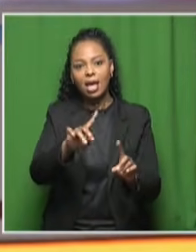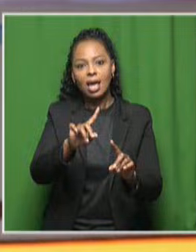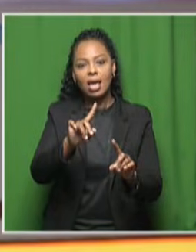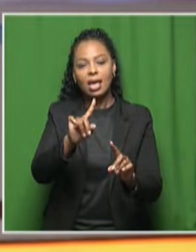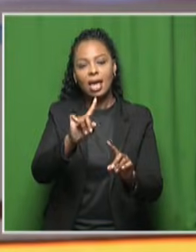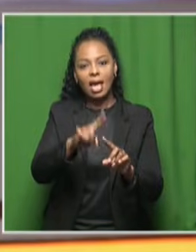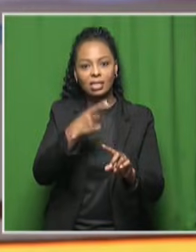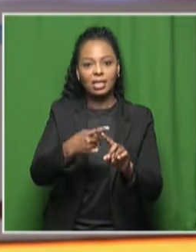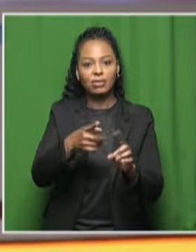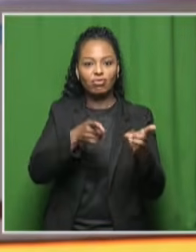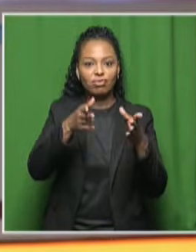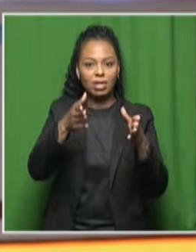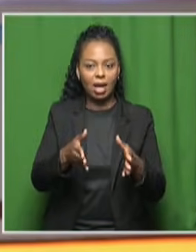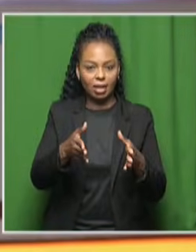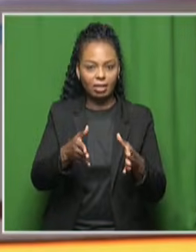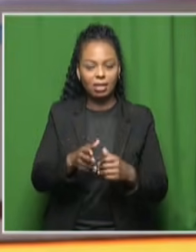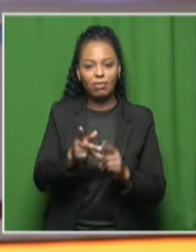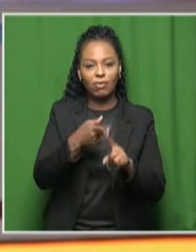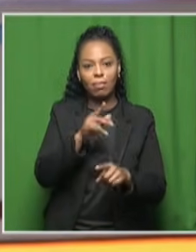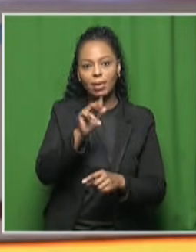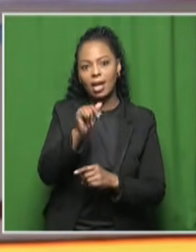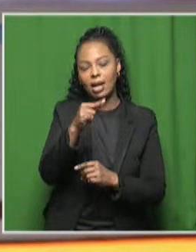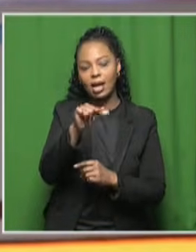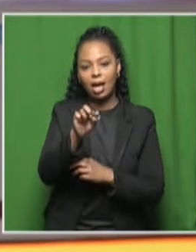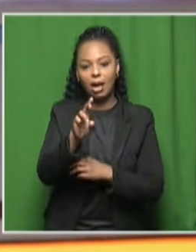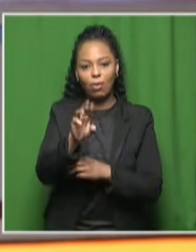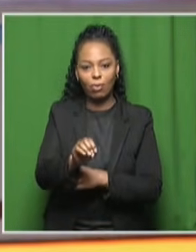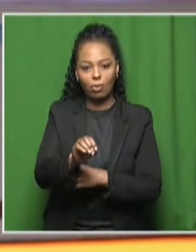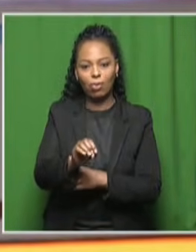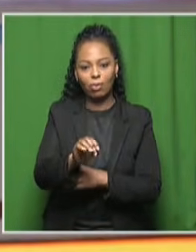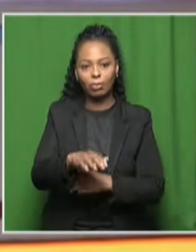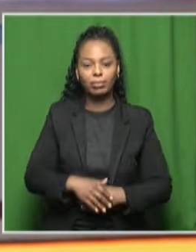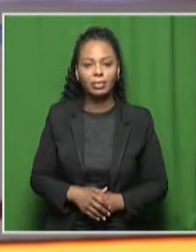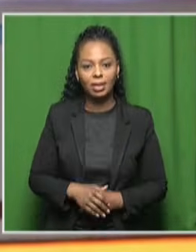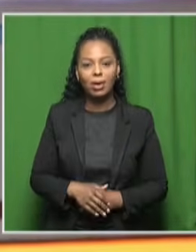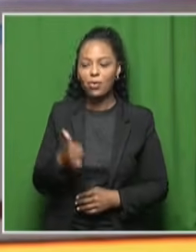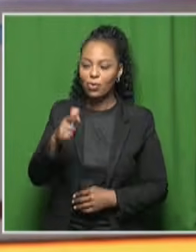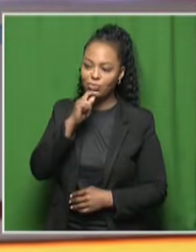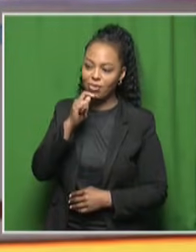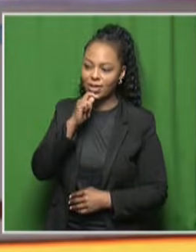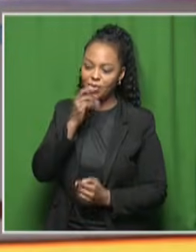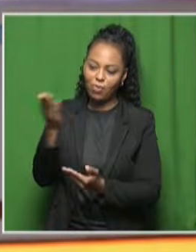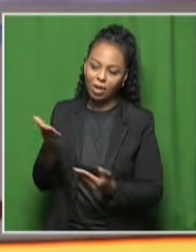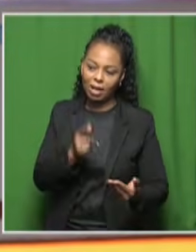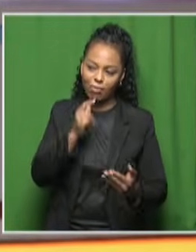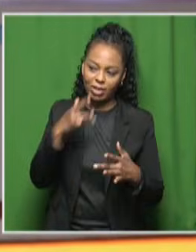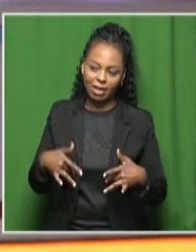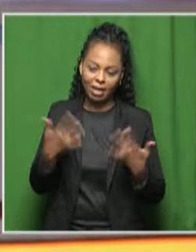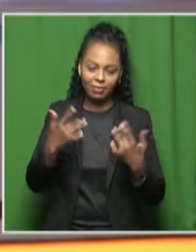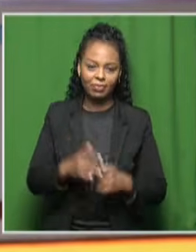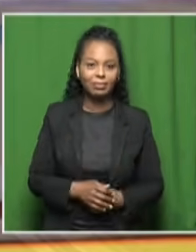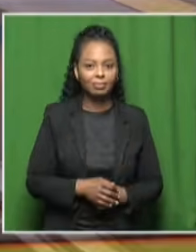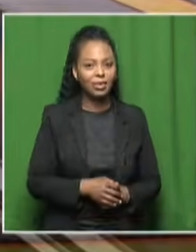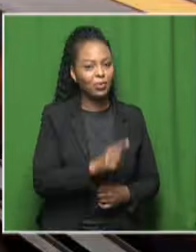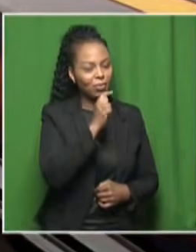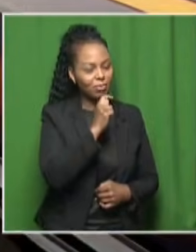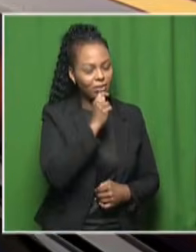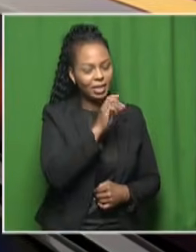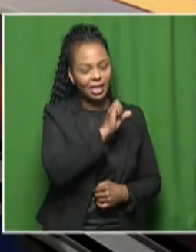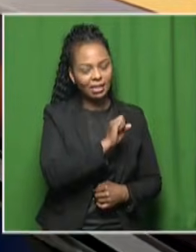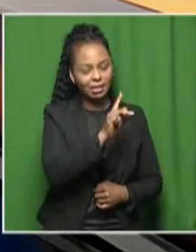South Africa. Pauline, thanks so much for coming through. Welcome to Morning Live. Thank you, Sakina, for having me. It's a very interesting discussion